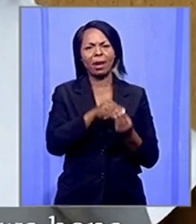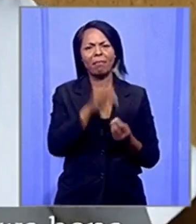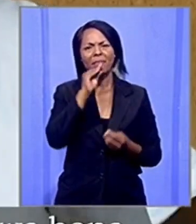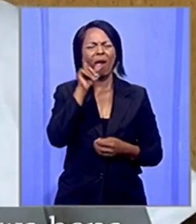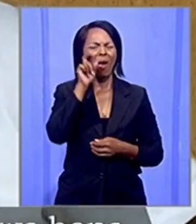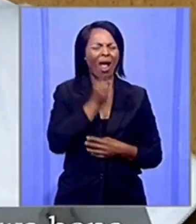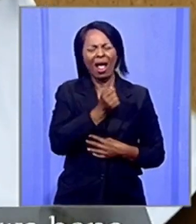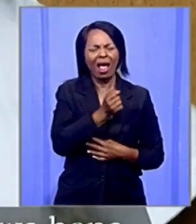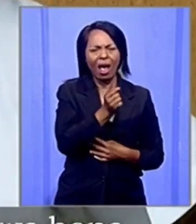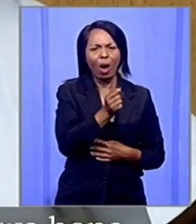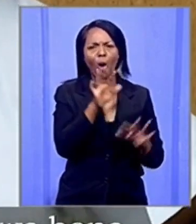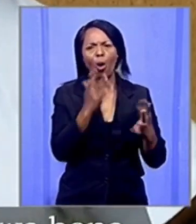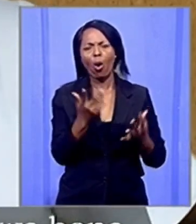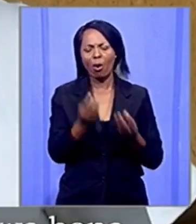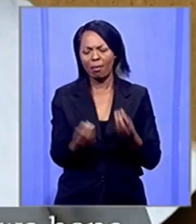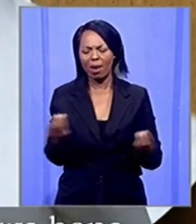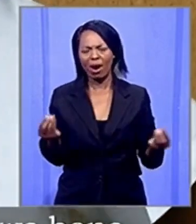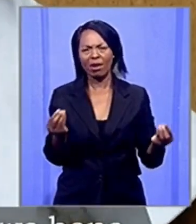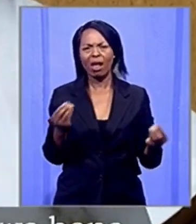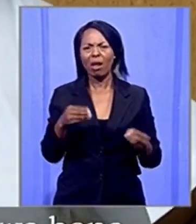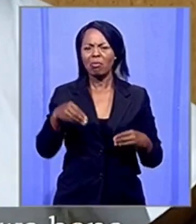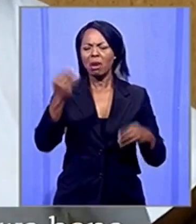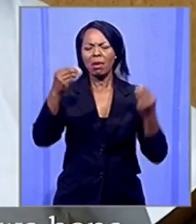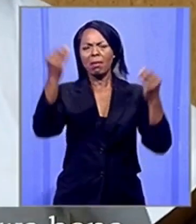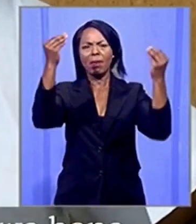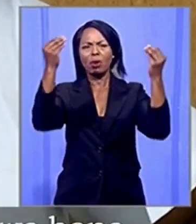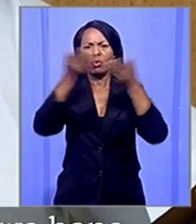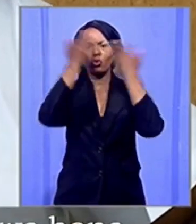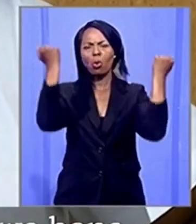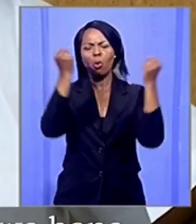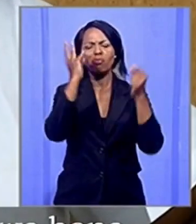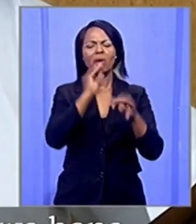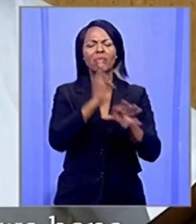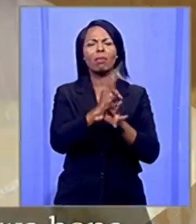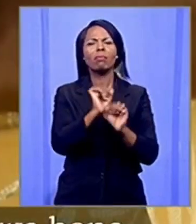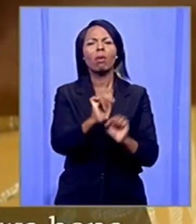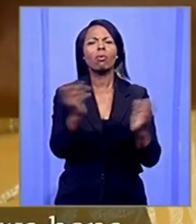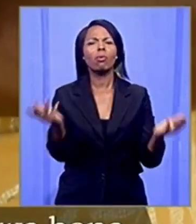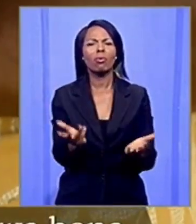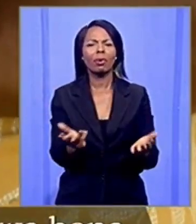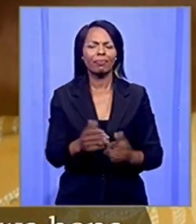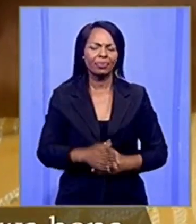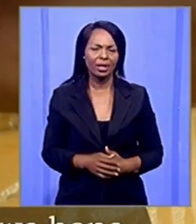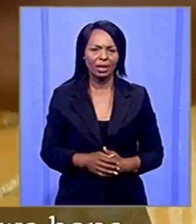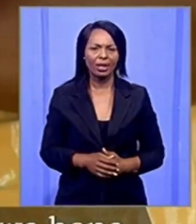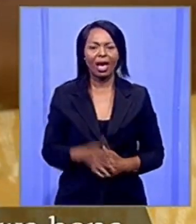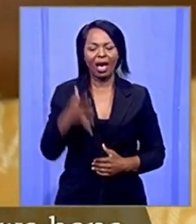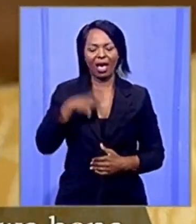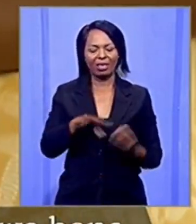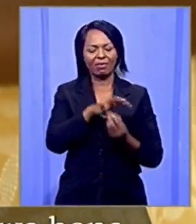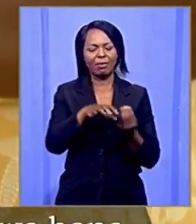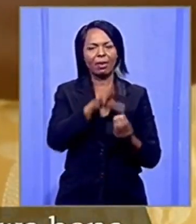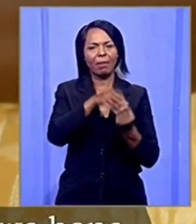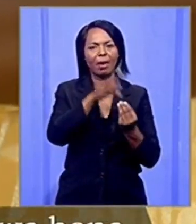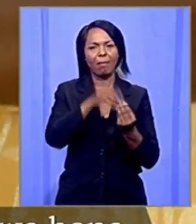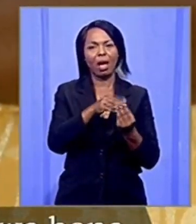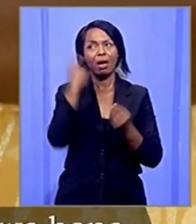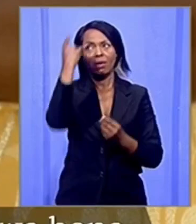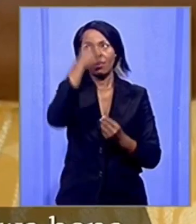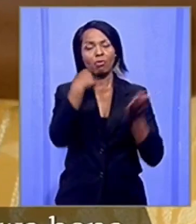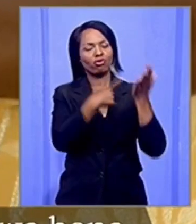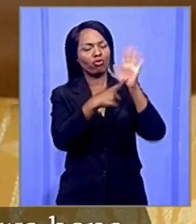kampo bana ba rona ba tla tswella ba gola ba sa itse go data bona a leng go teng. Yo mongwe wa lelapa yo sa batlang go